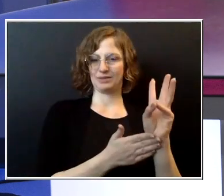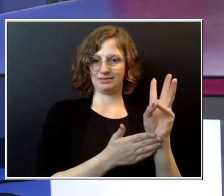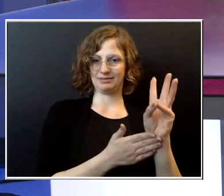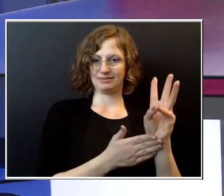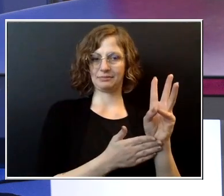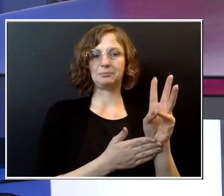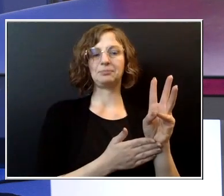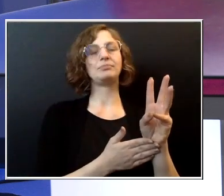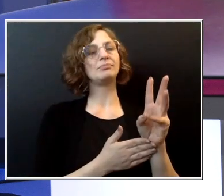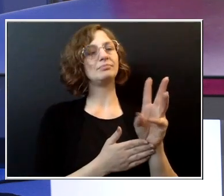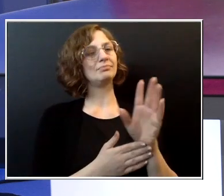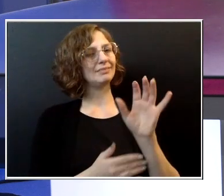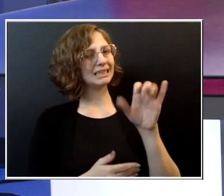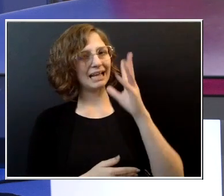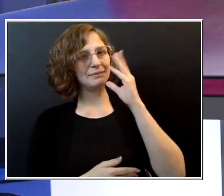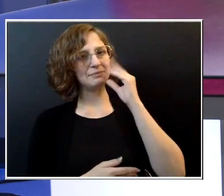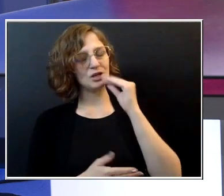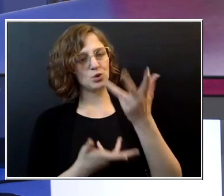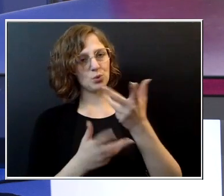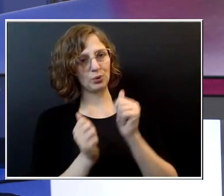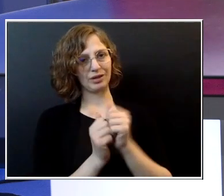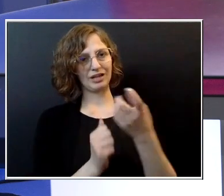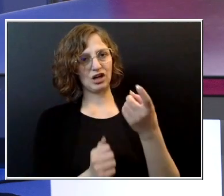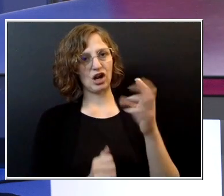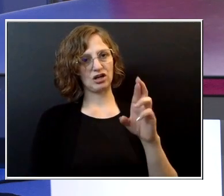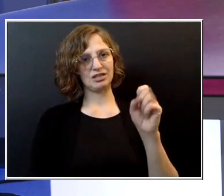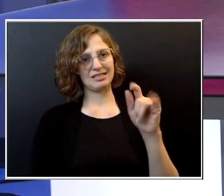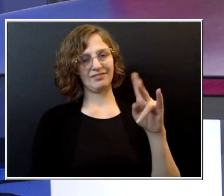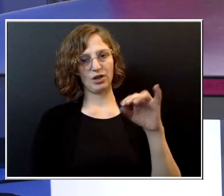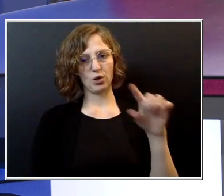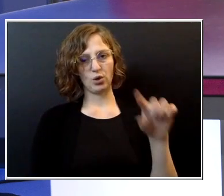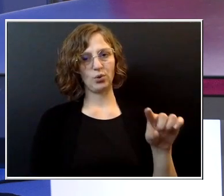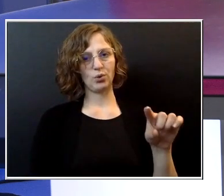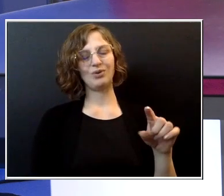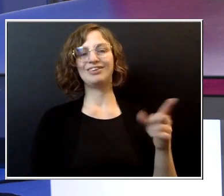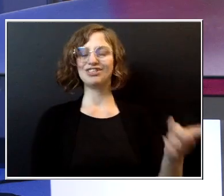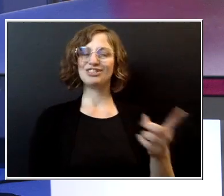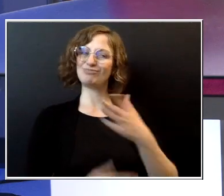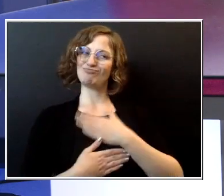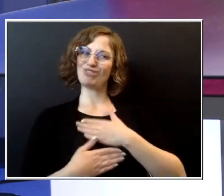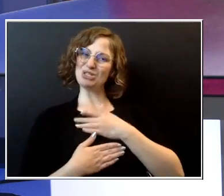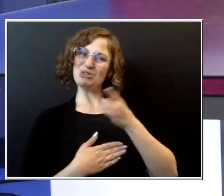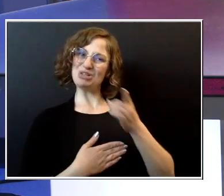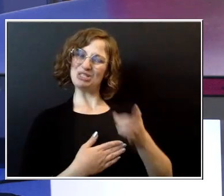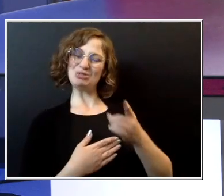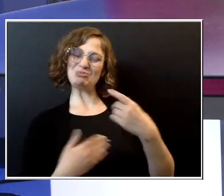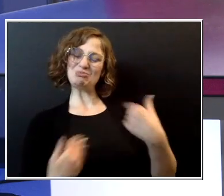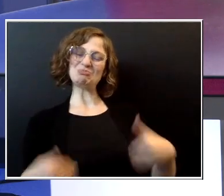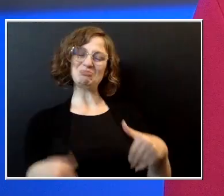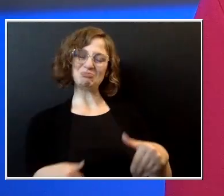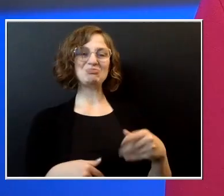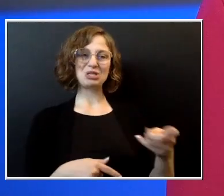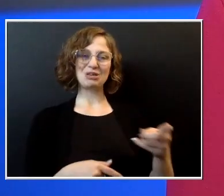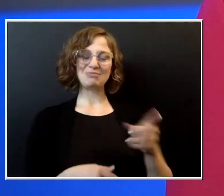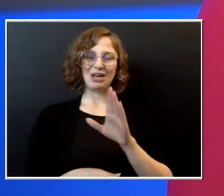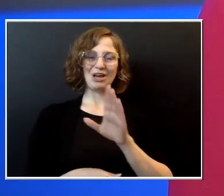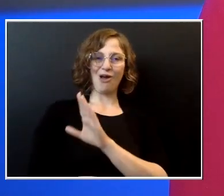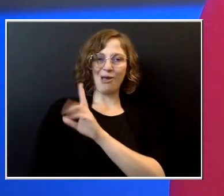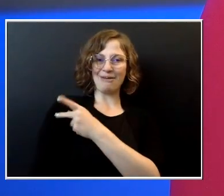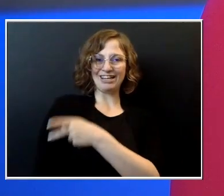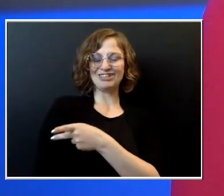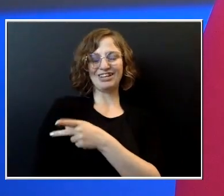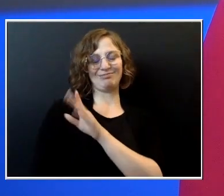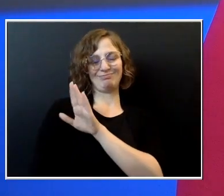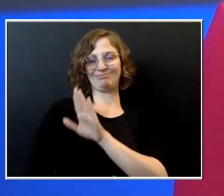Dr. Savio? Because she really digs you and has gotten quite a kick out of having you as a patient. Oh man, I love